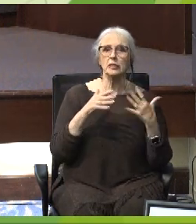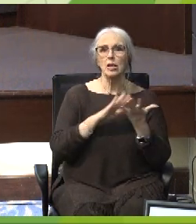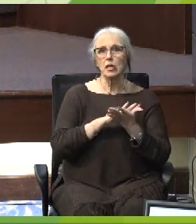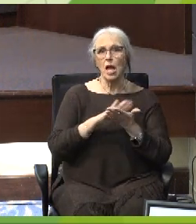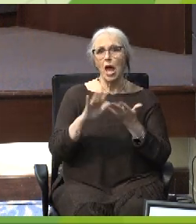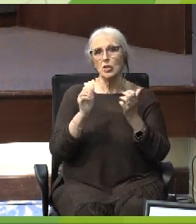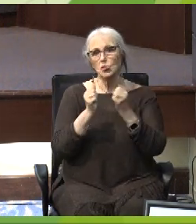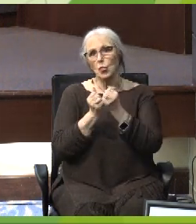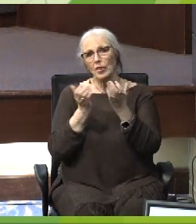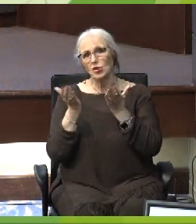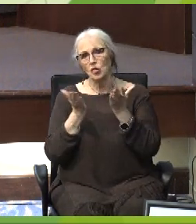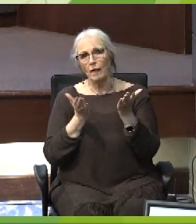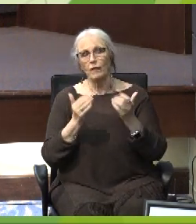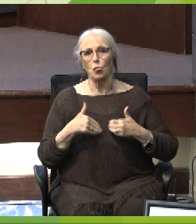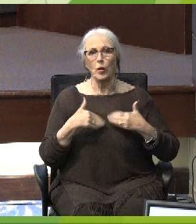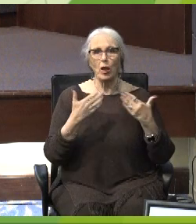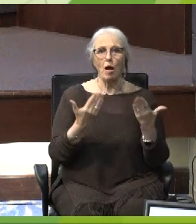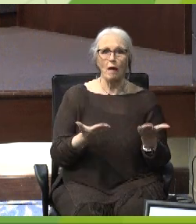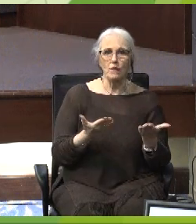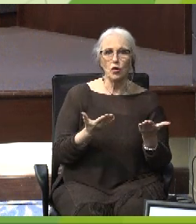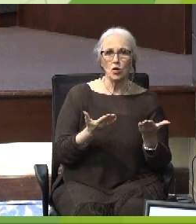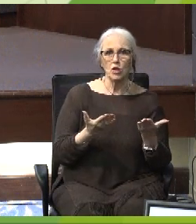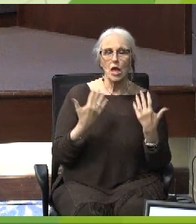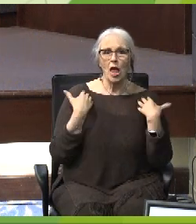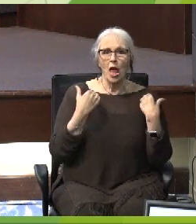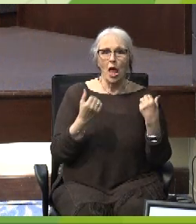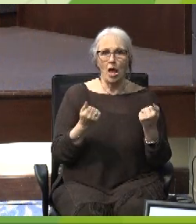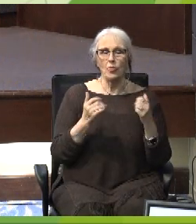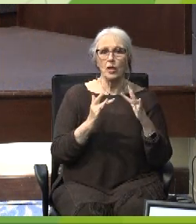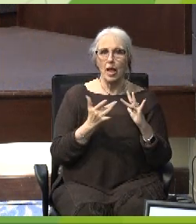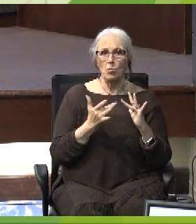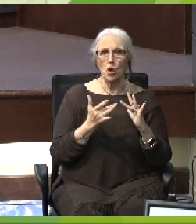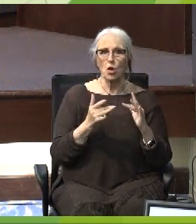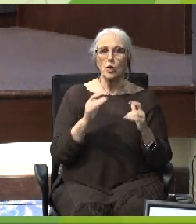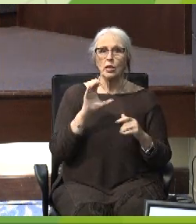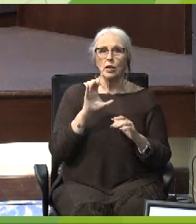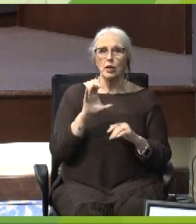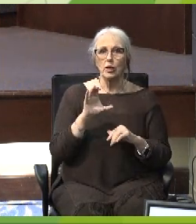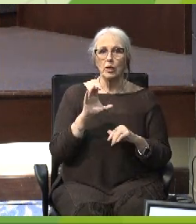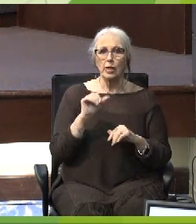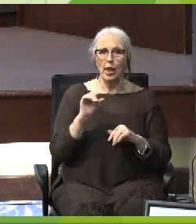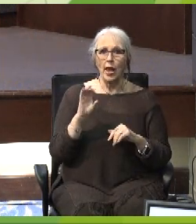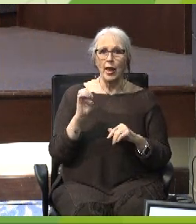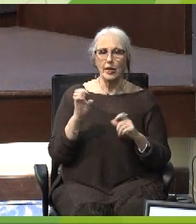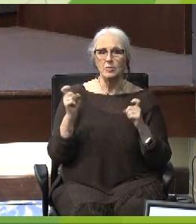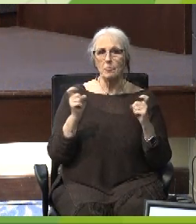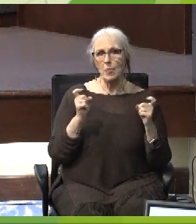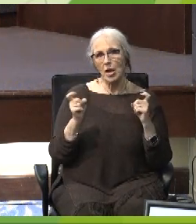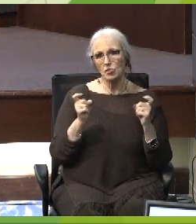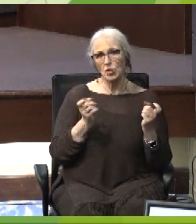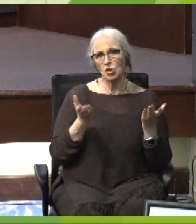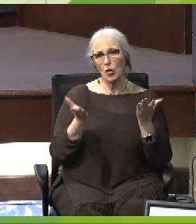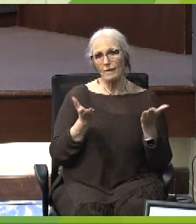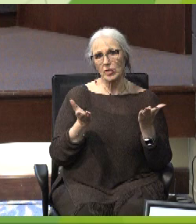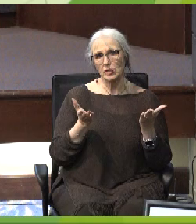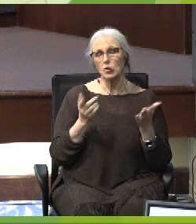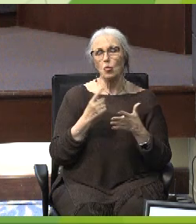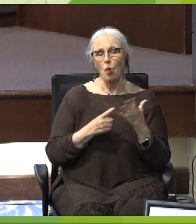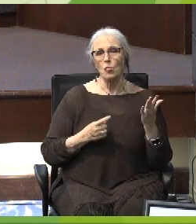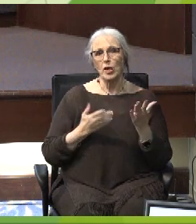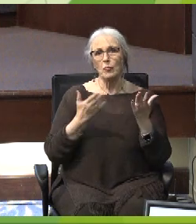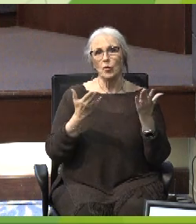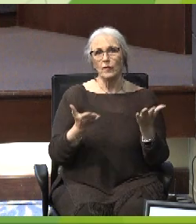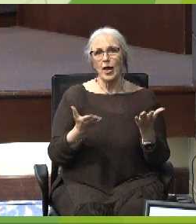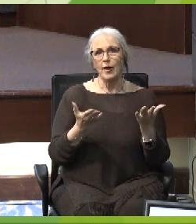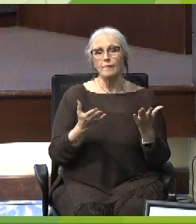the services that are offered at the Behavioral Health Network with our case management services that are provided. So we can provide